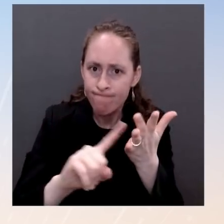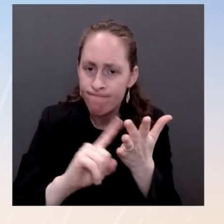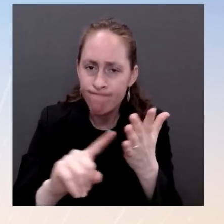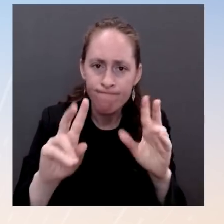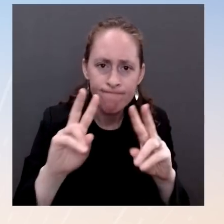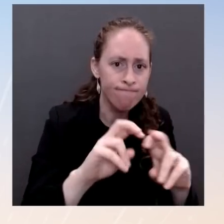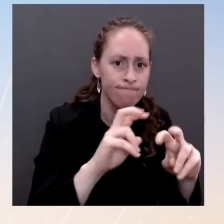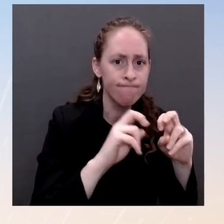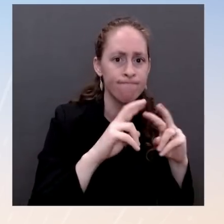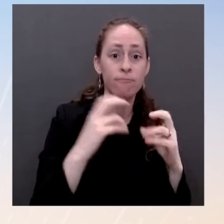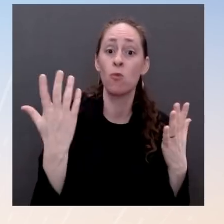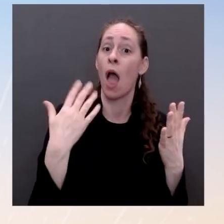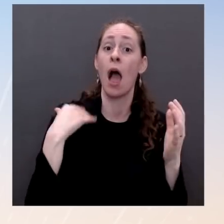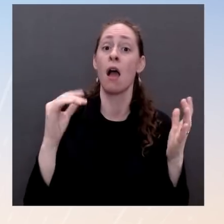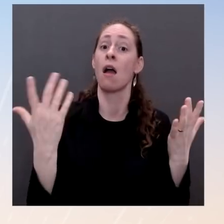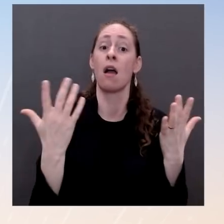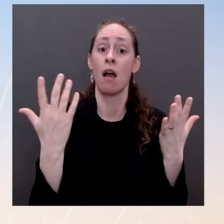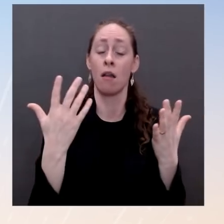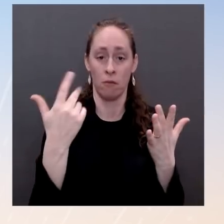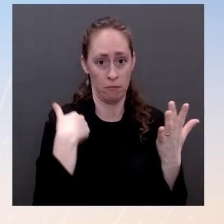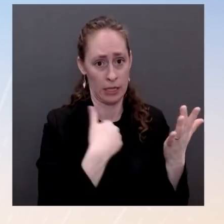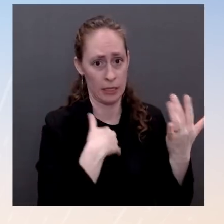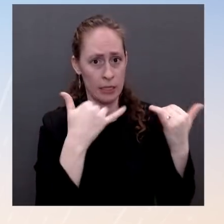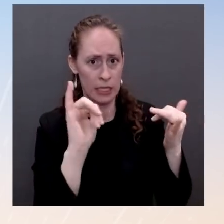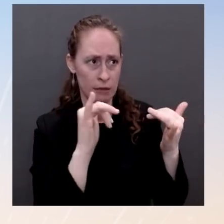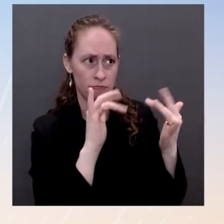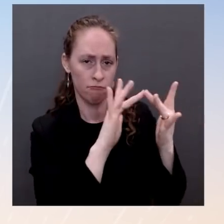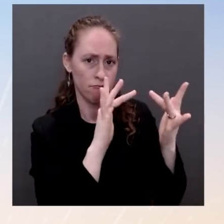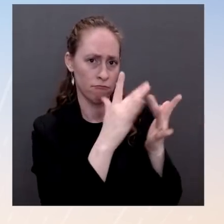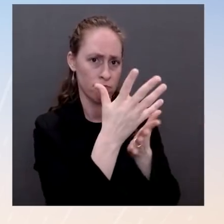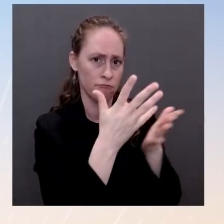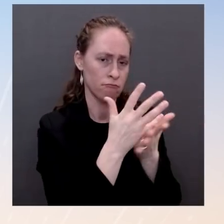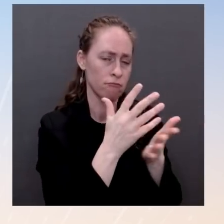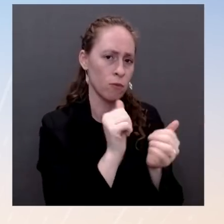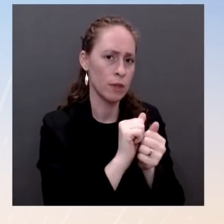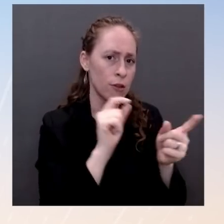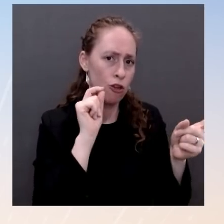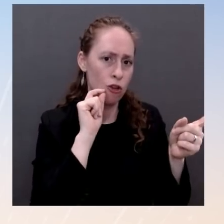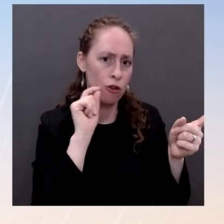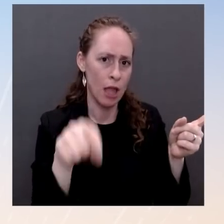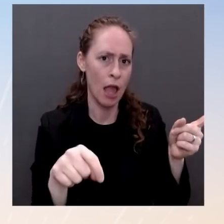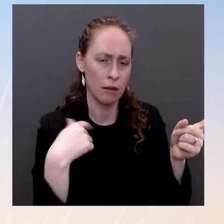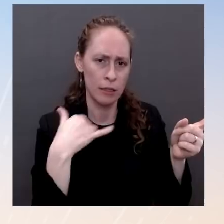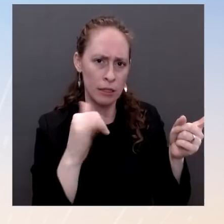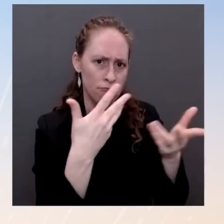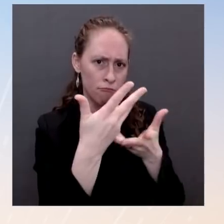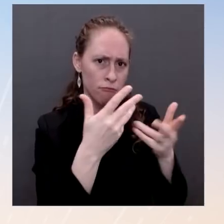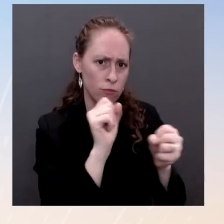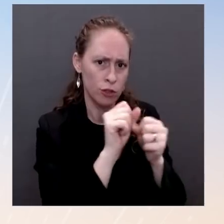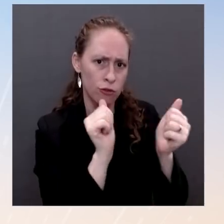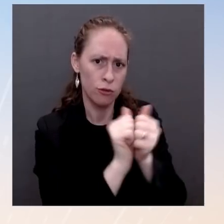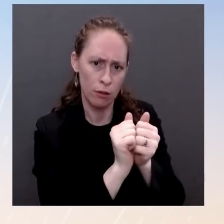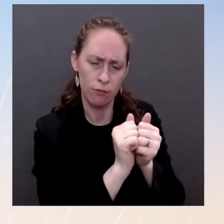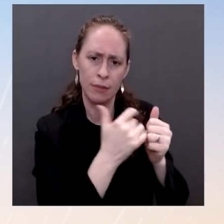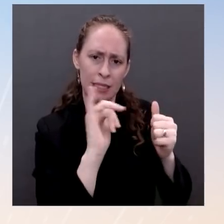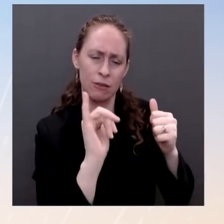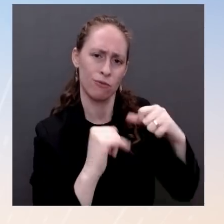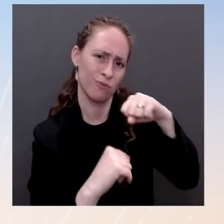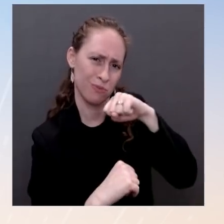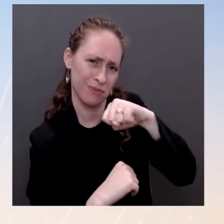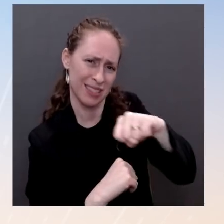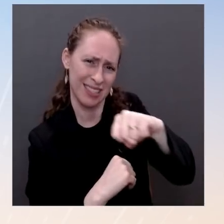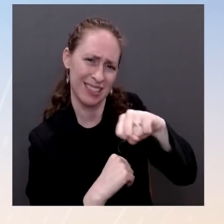partners, working with them to deter and respond to malicious cyber activity. We have also been warning for weeks and months, both publicly and